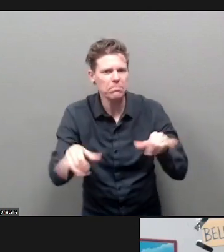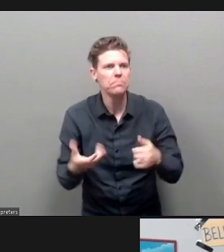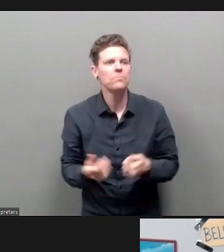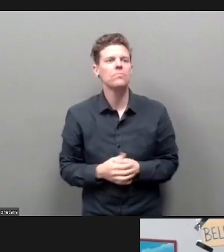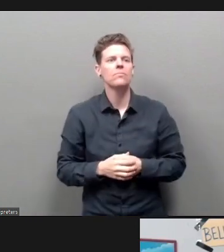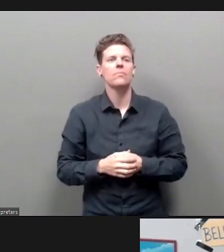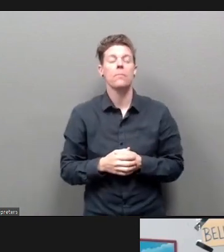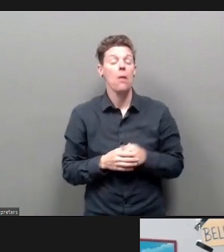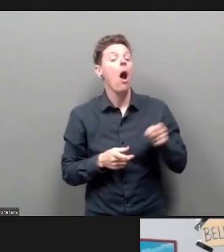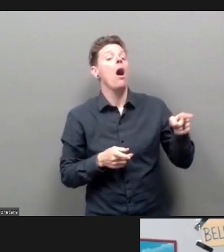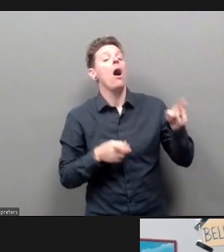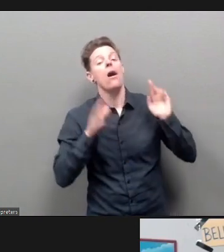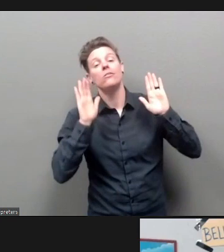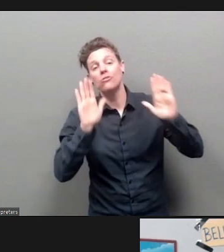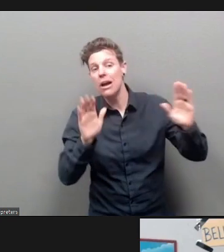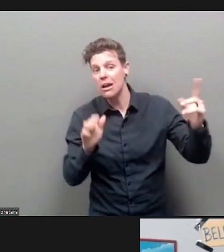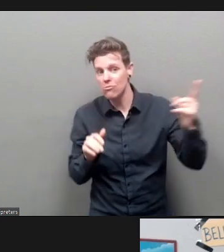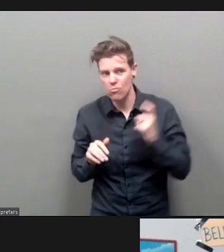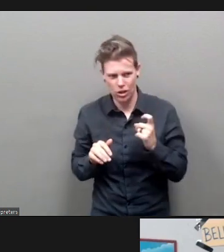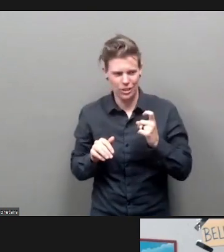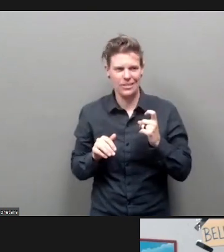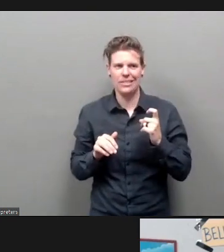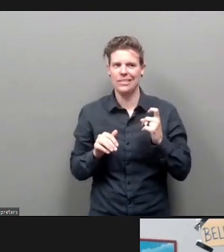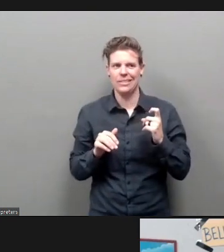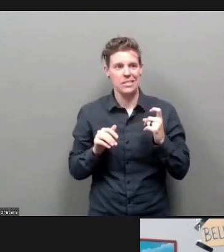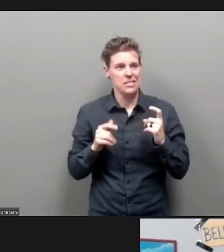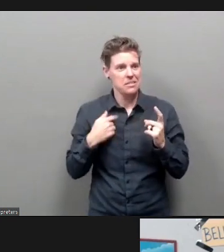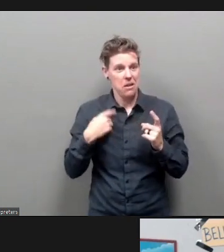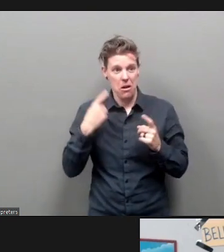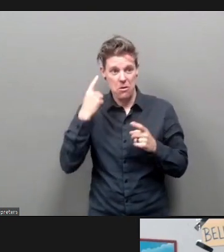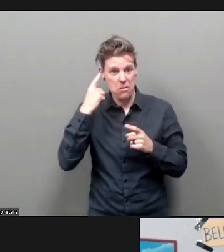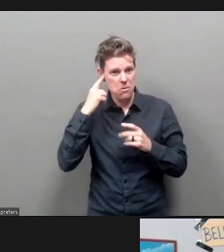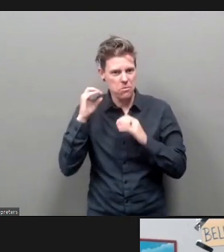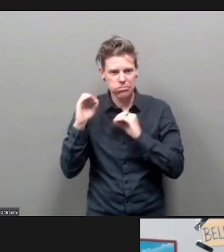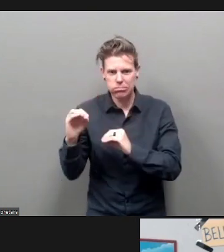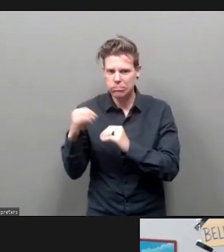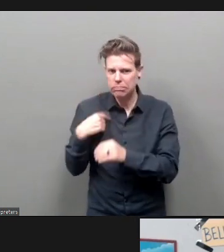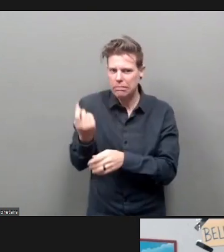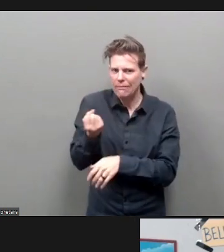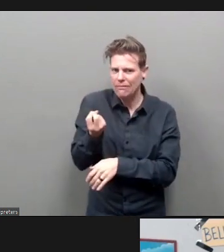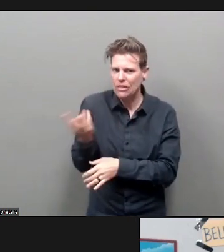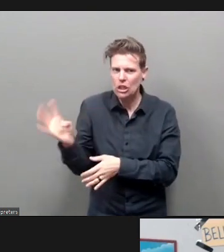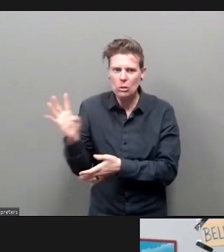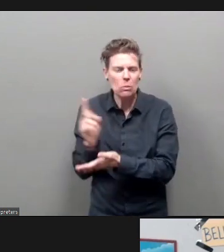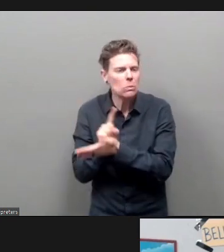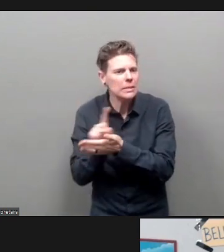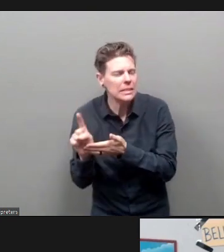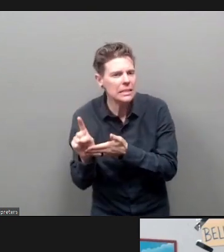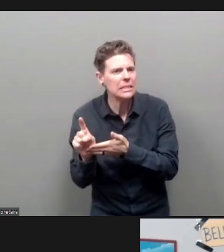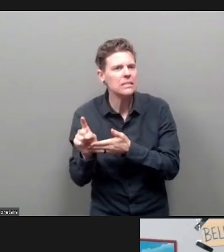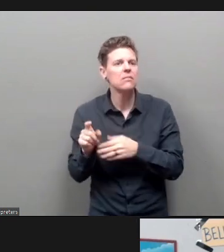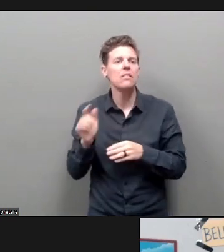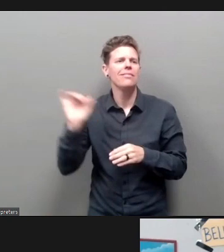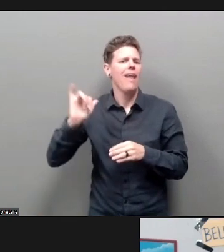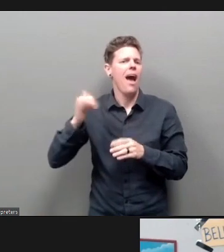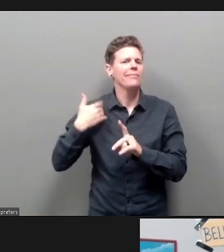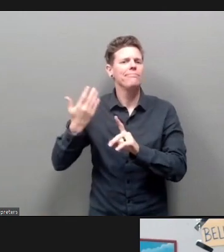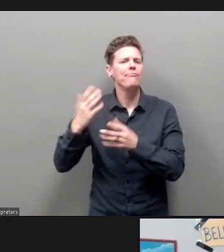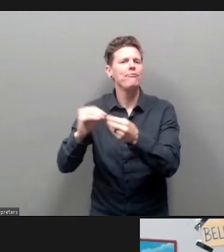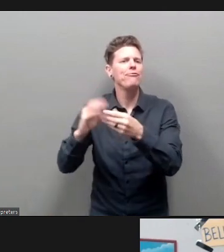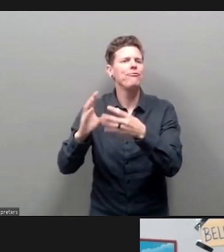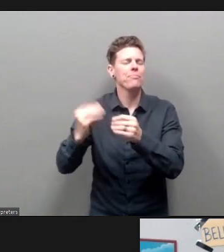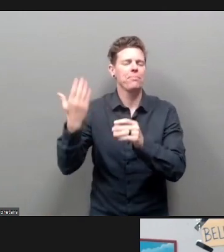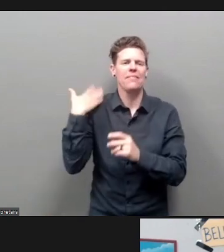it's been a few weeks since we heard from you. I think, as I said earlier, I think ultimately